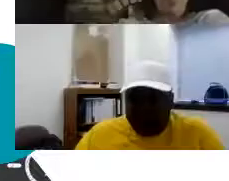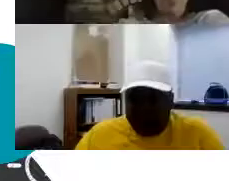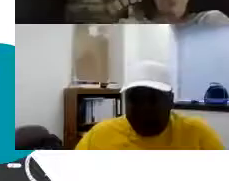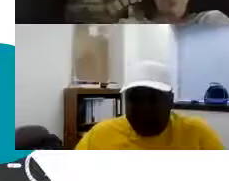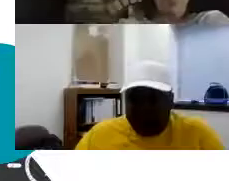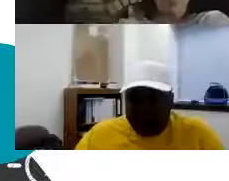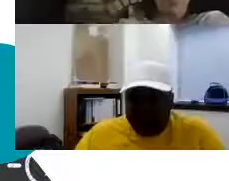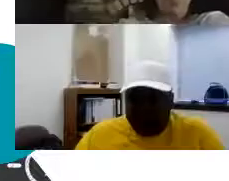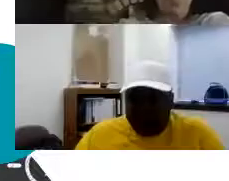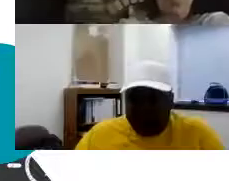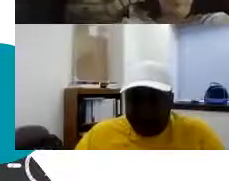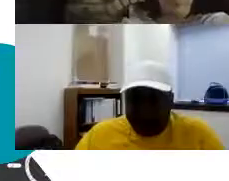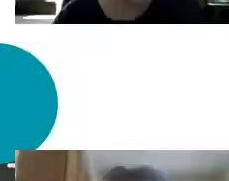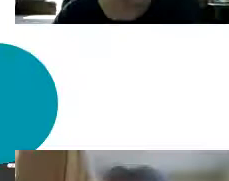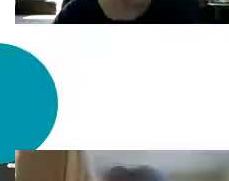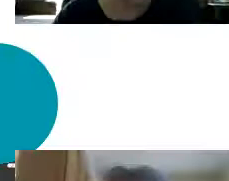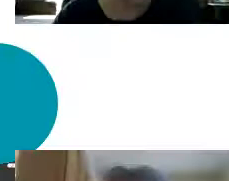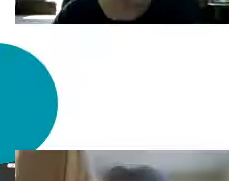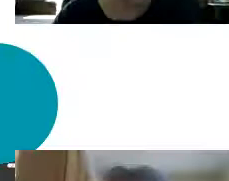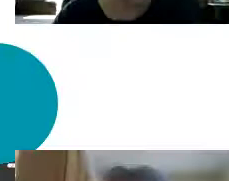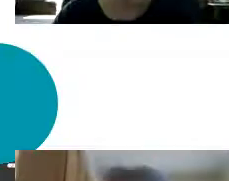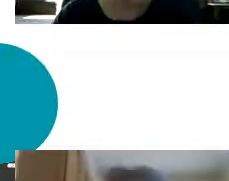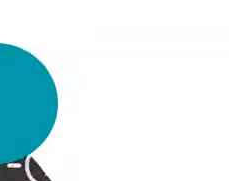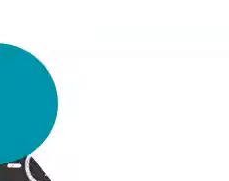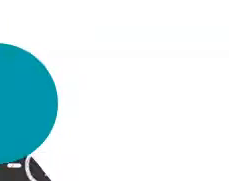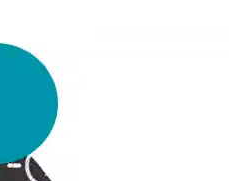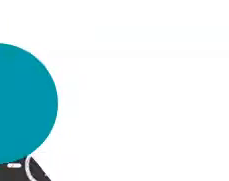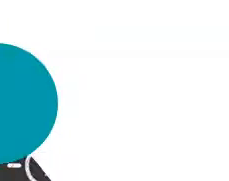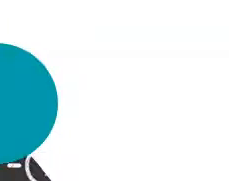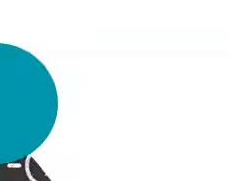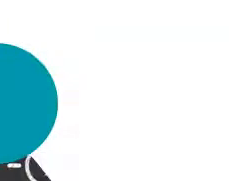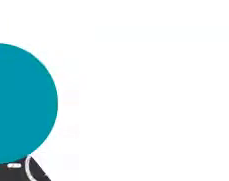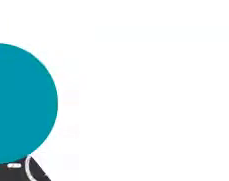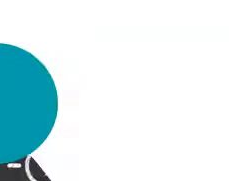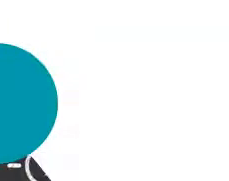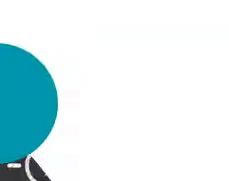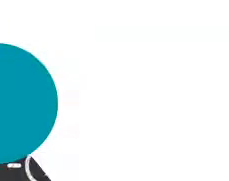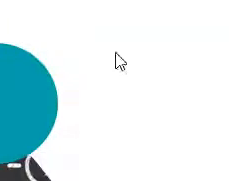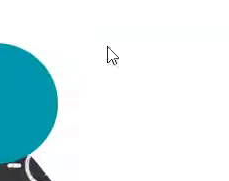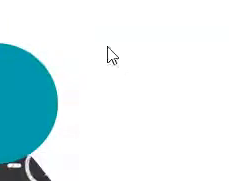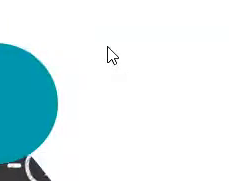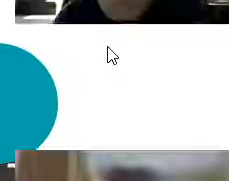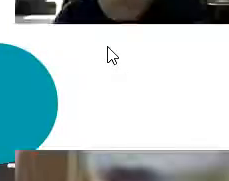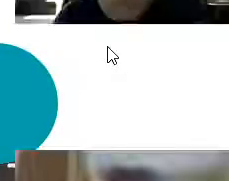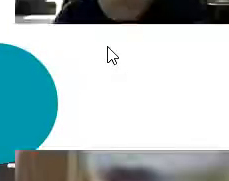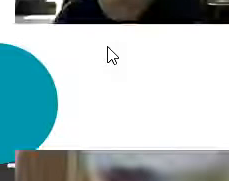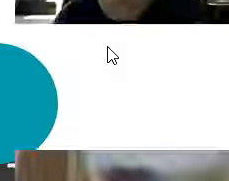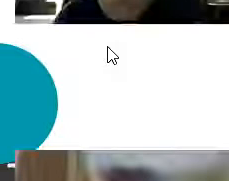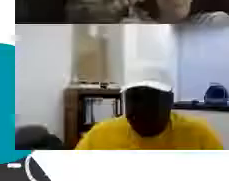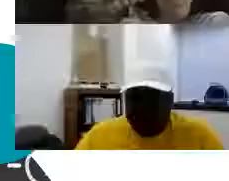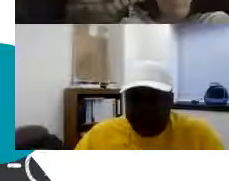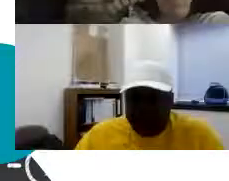when it comes to the professional liability insurance, I was watching a training and there was something said that kind